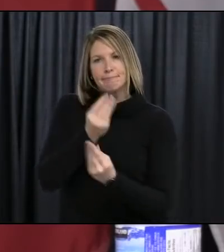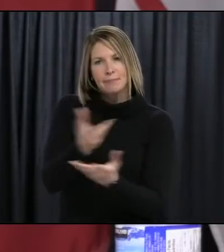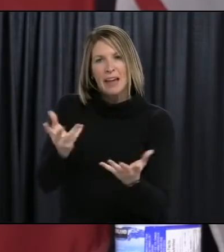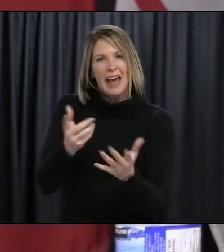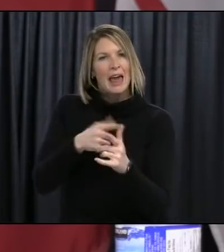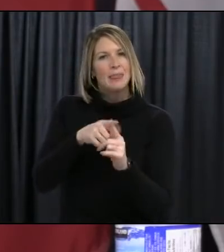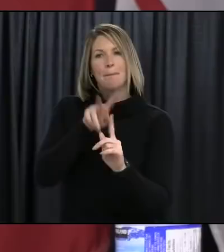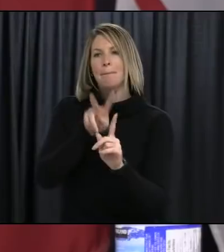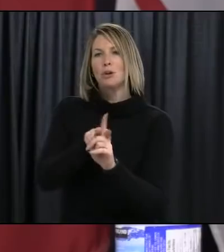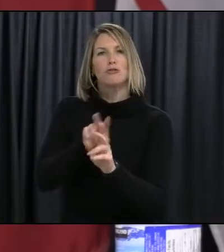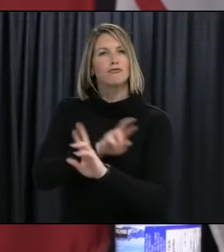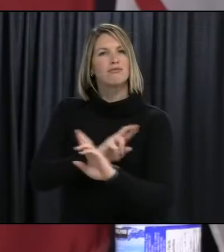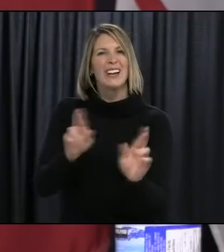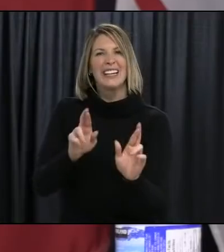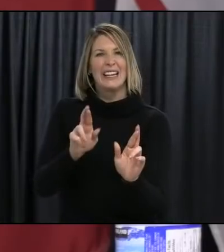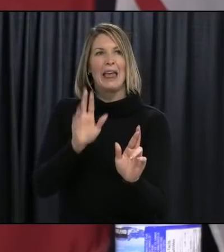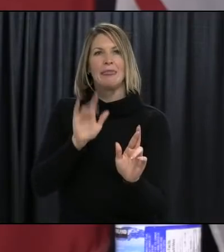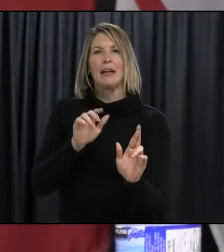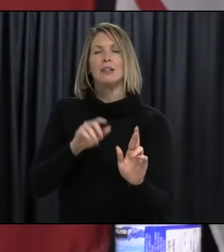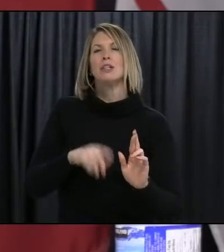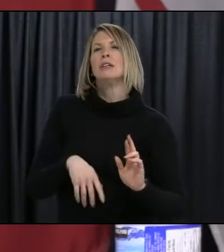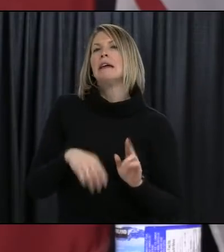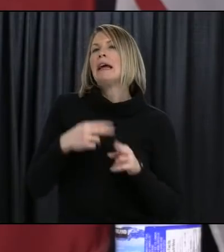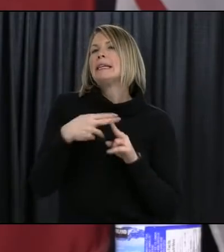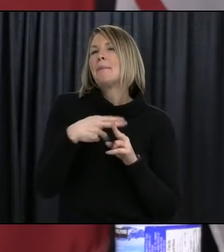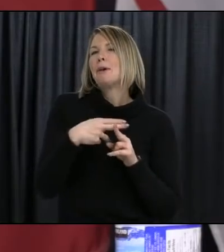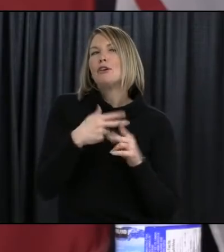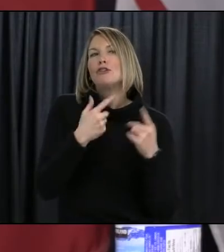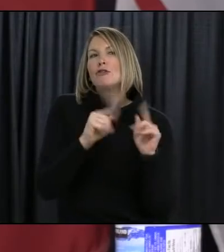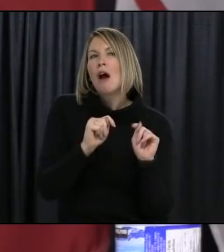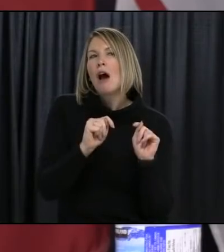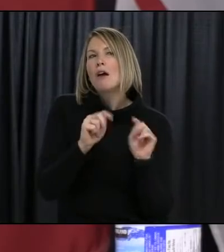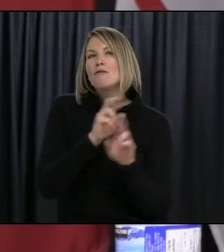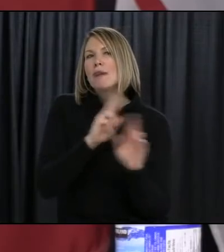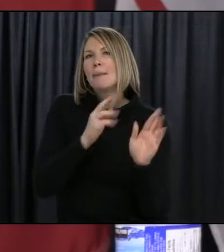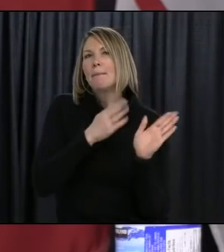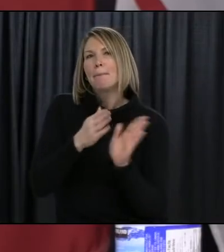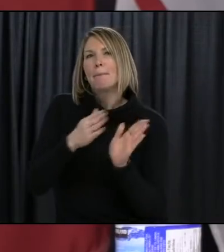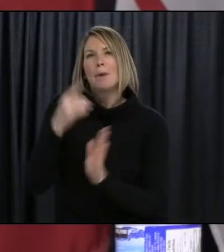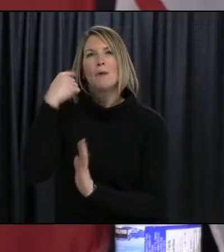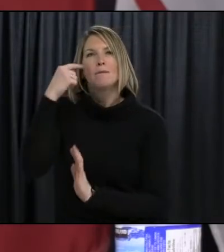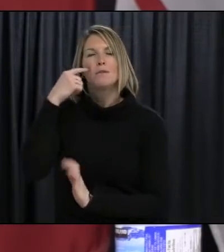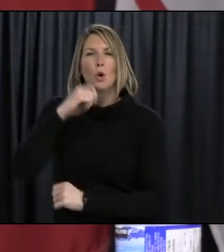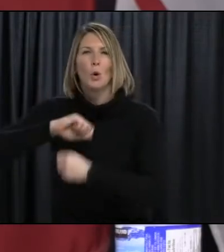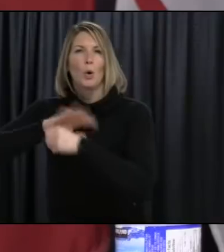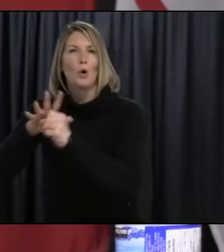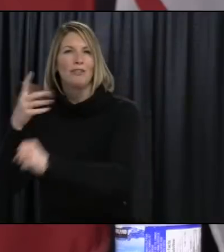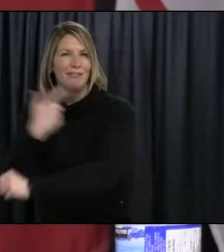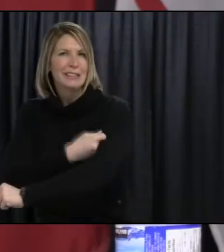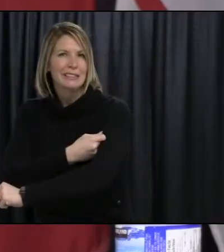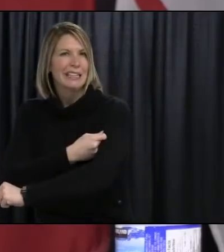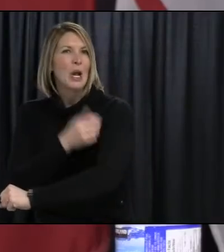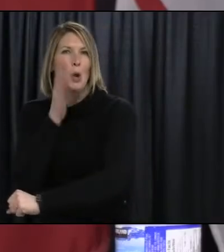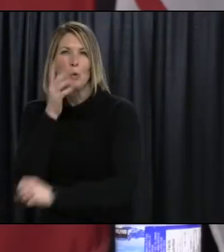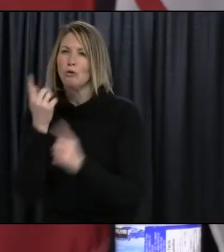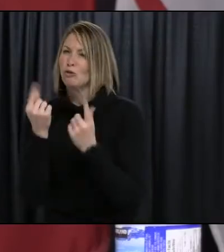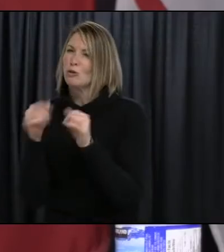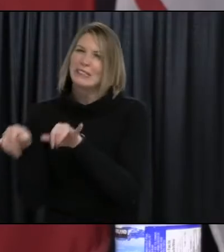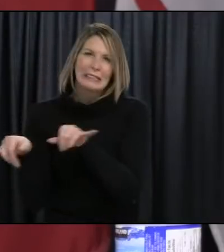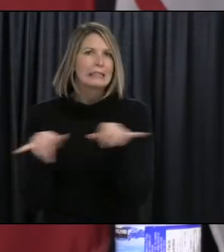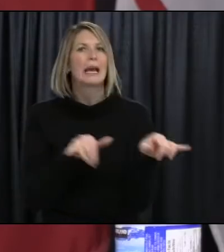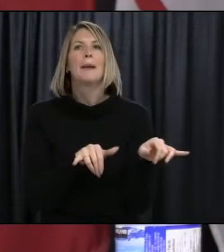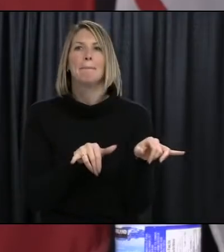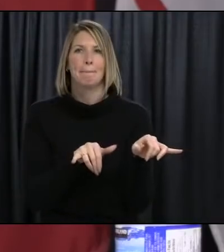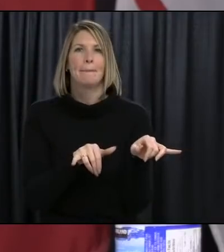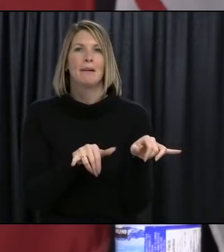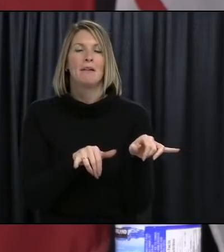very well with our vaccine delivery in that regard. And prior to the new year, we had over